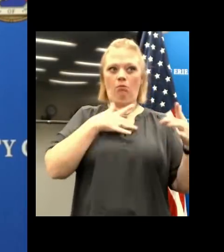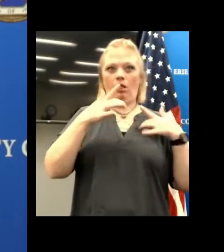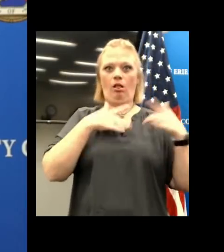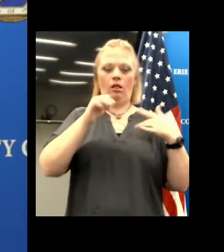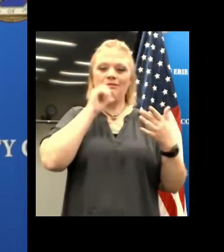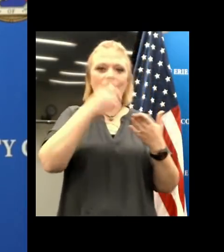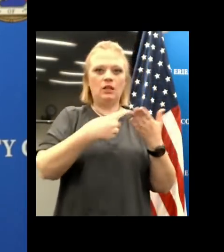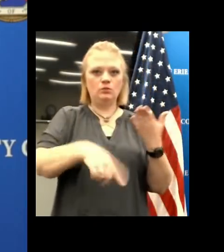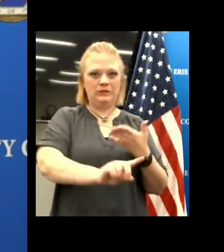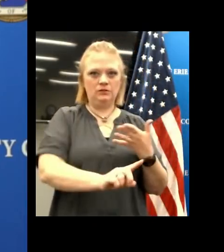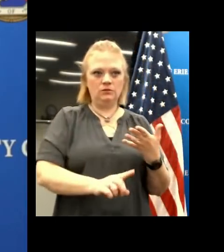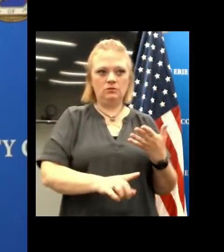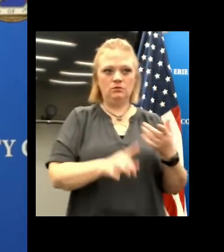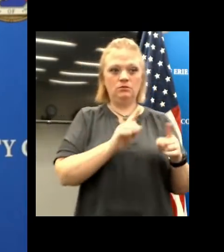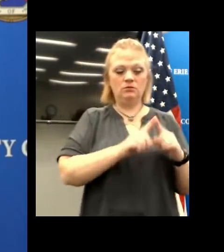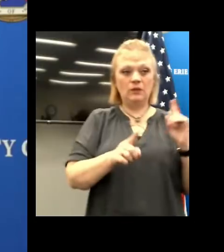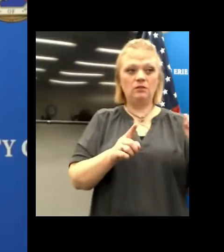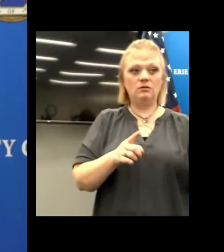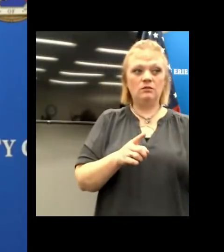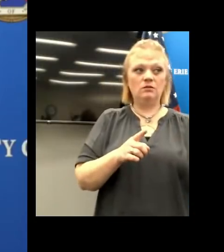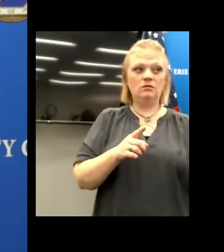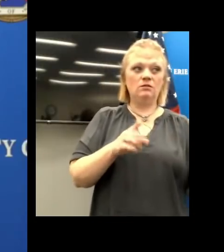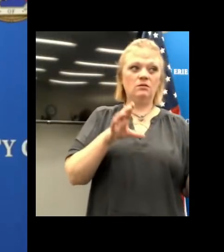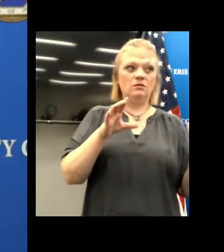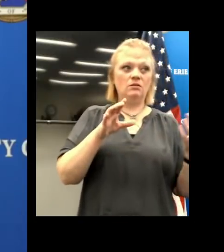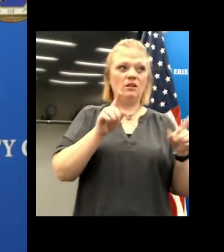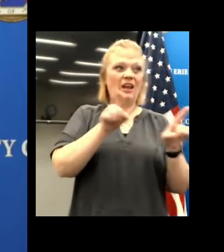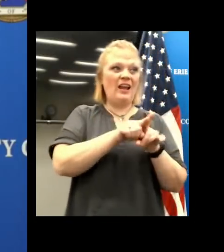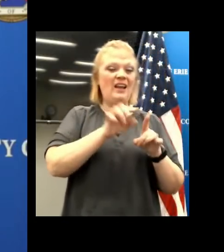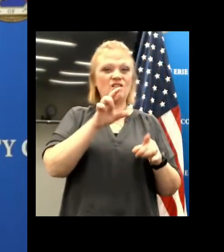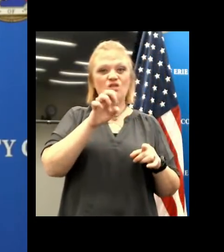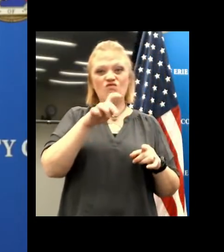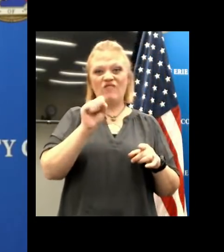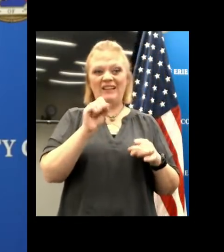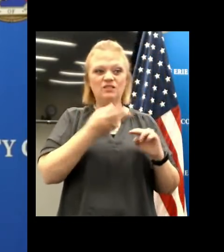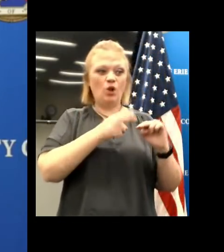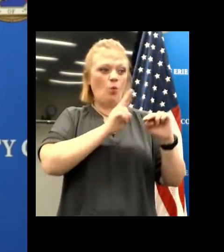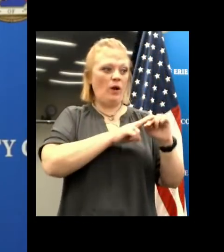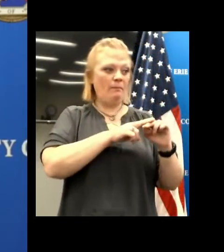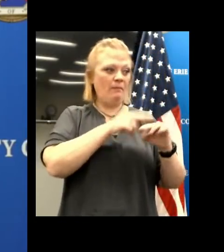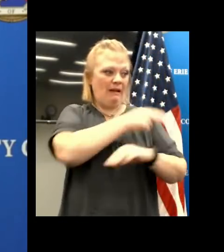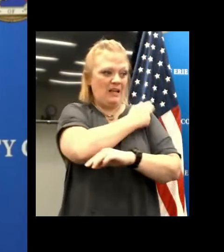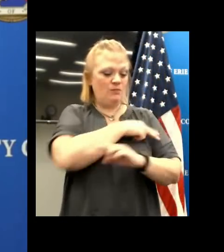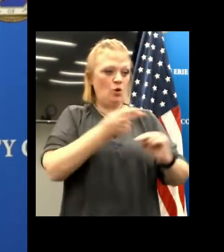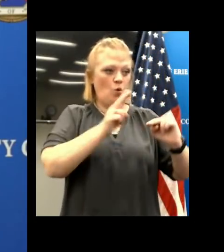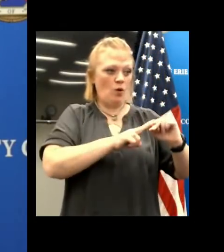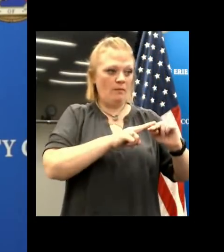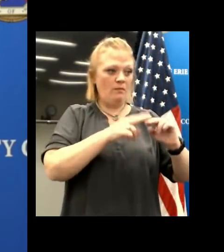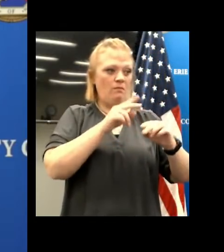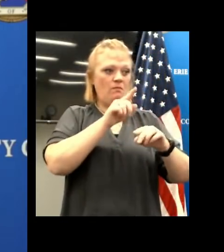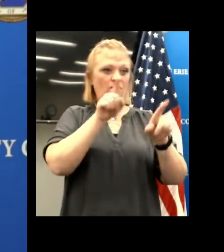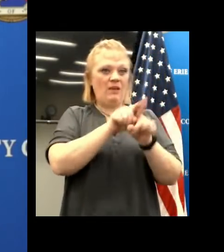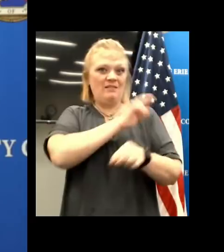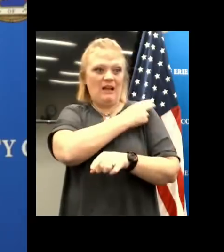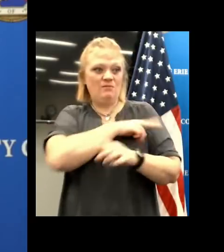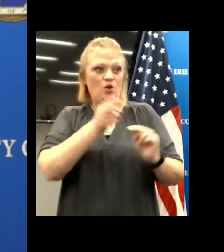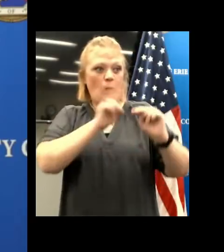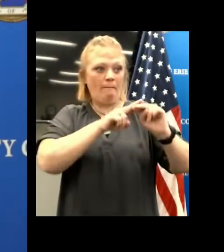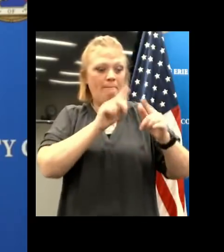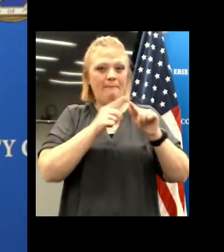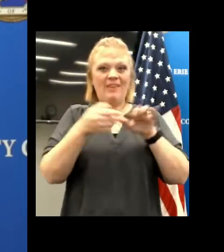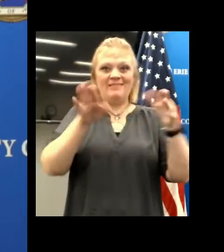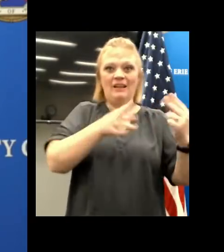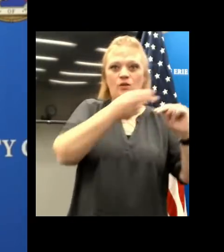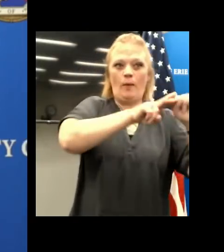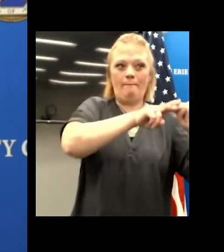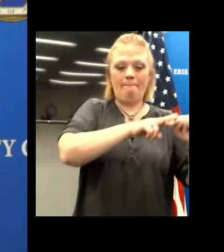week. But as the case rate goes up, hospitalization goes up. As hospitalizations go up, deaths go up. We've been seeing this case